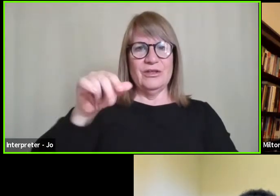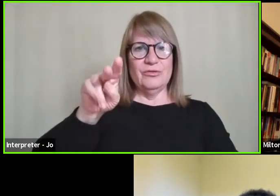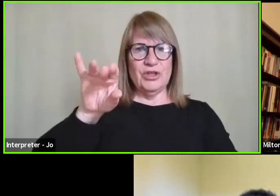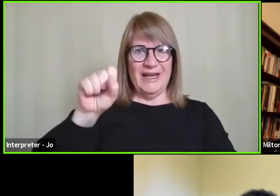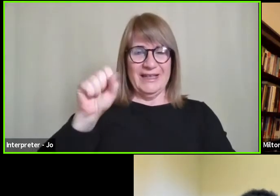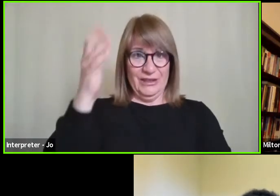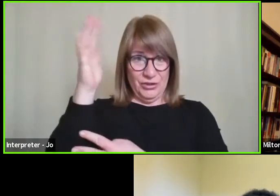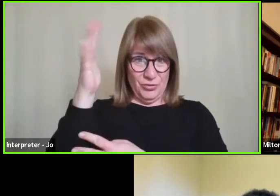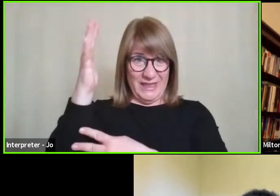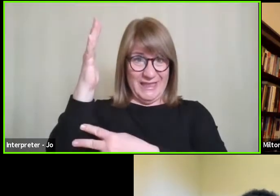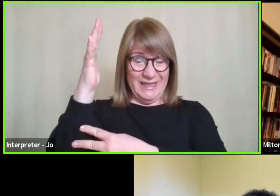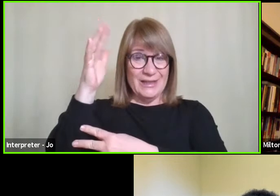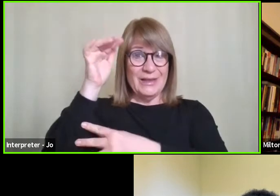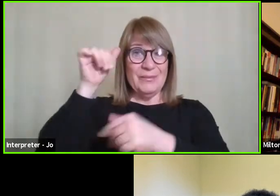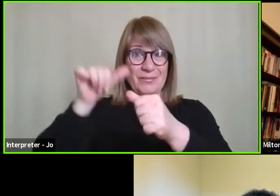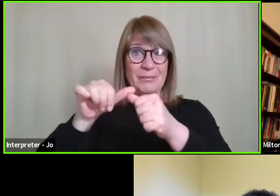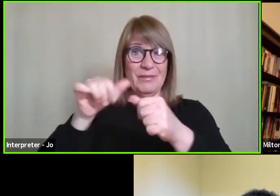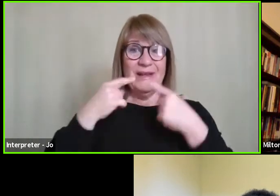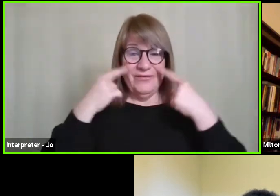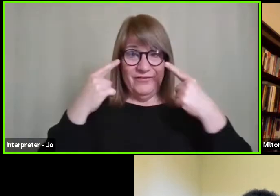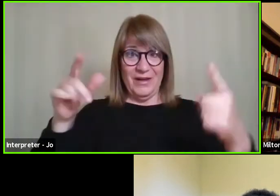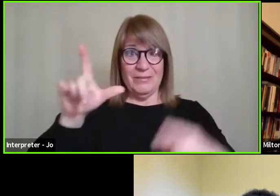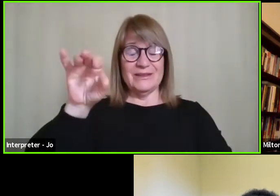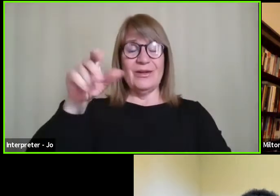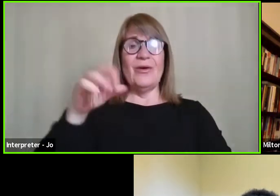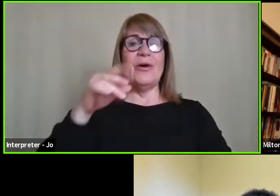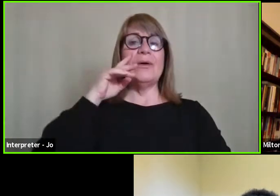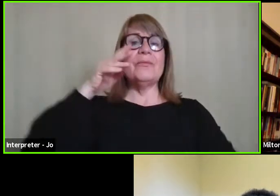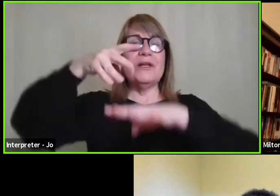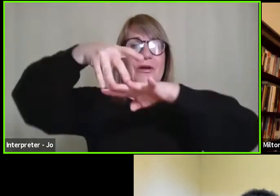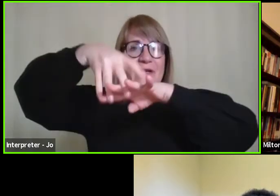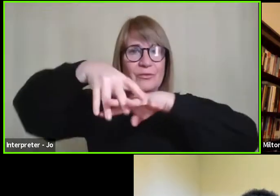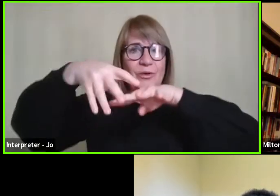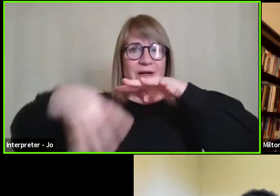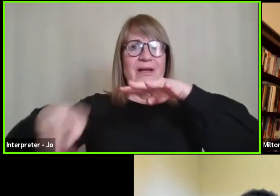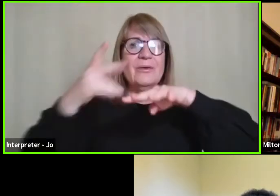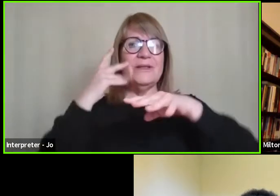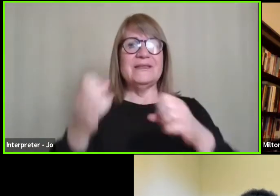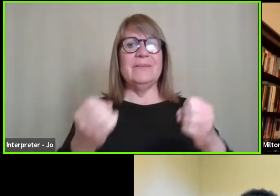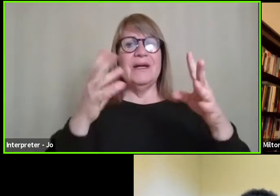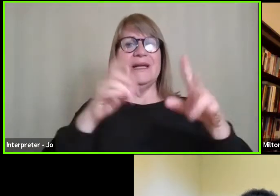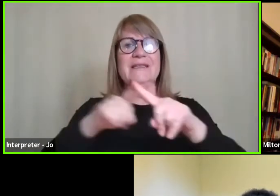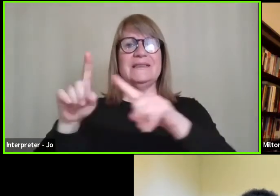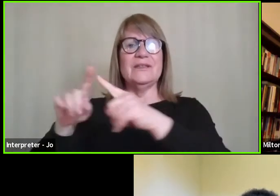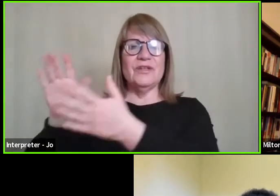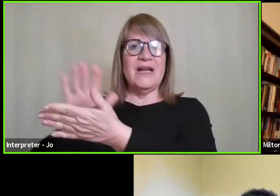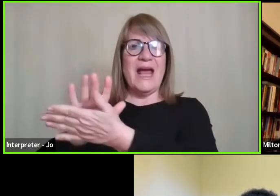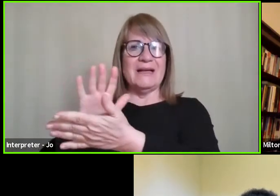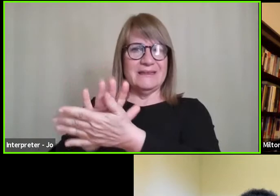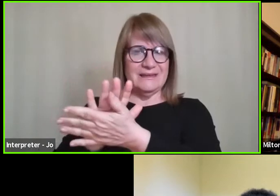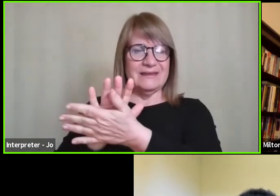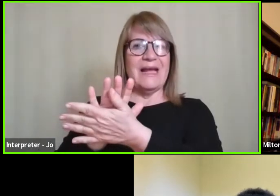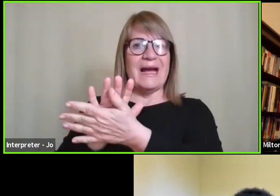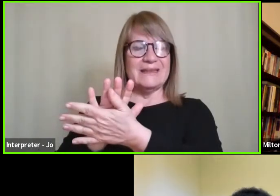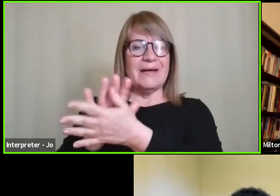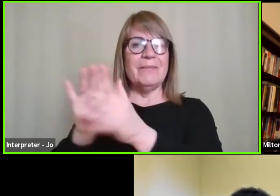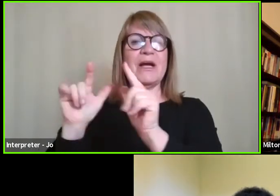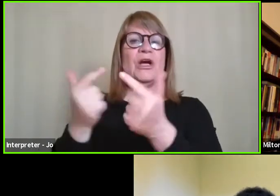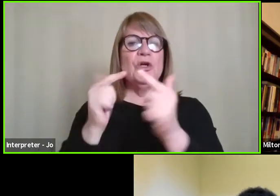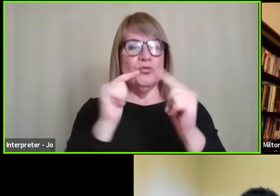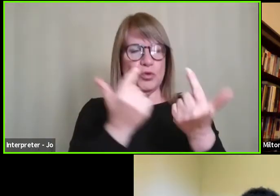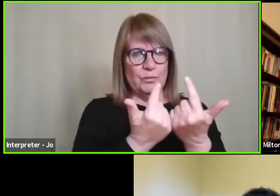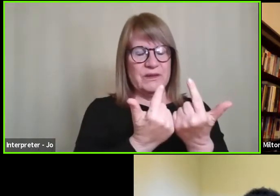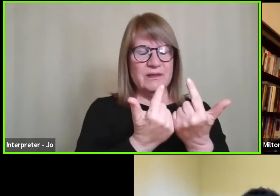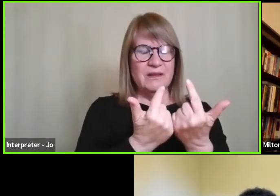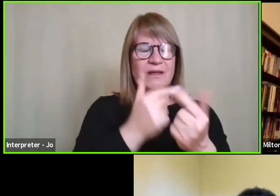ball of that tree we see a variety of different academic disciplines engage in this process of promulgating eugenics part of what makes it interesting